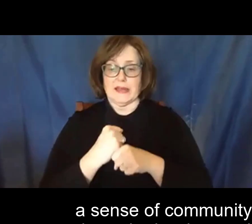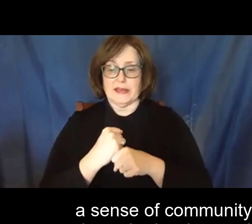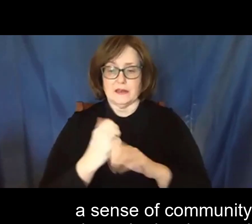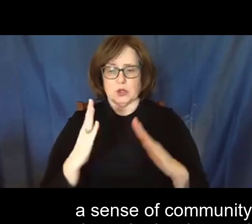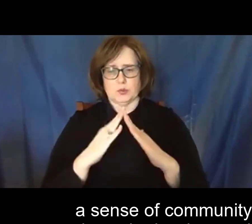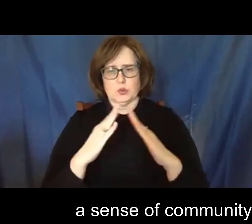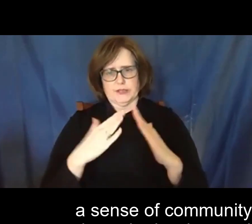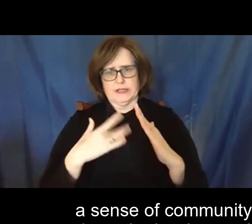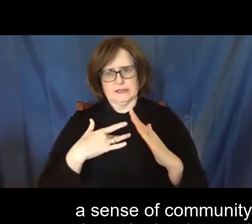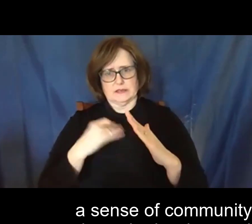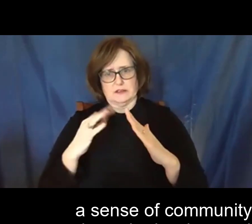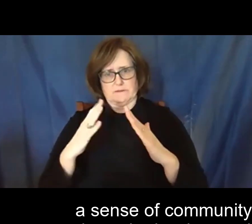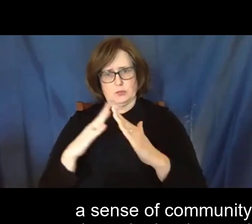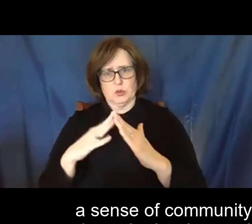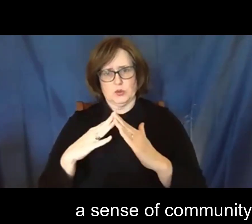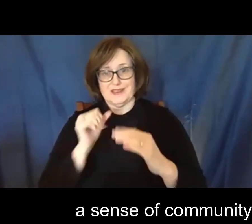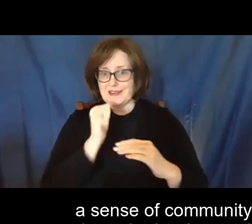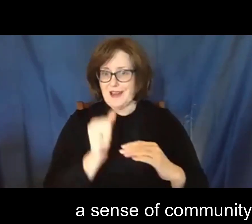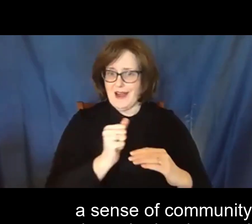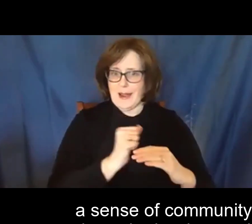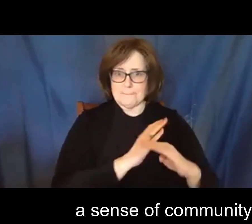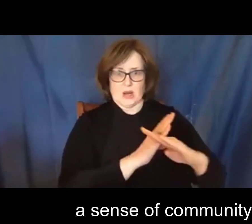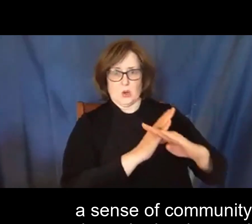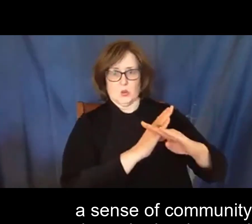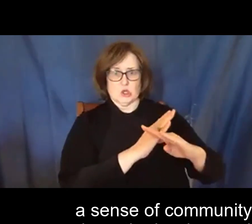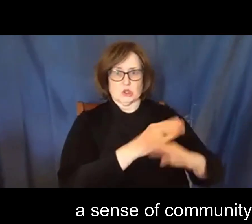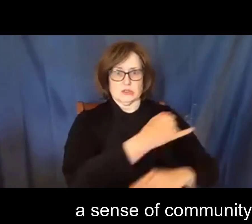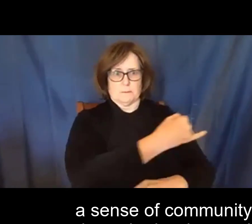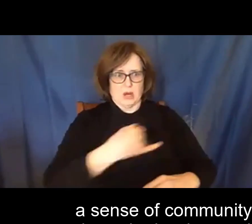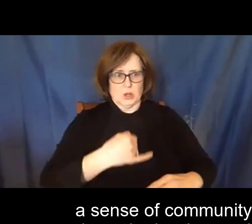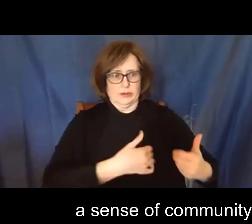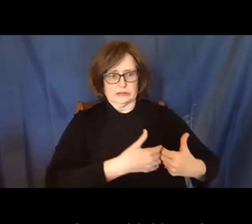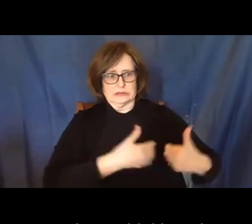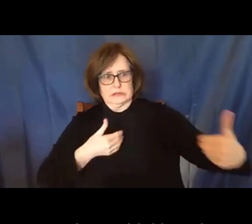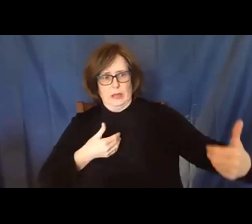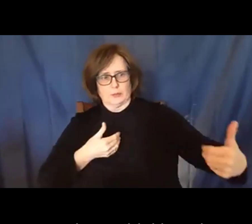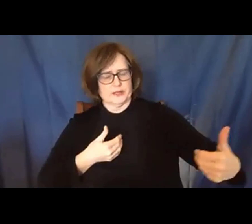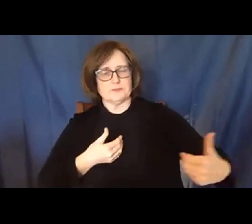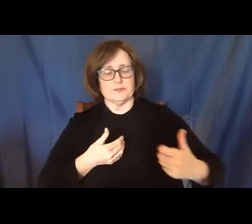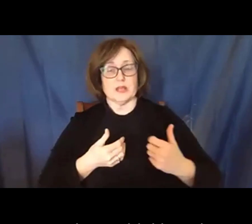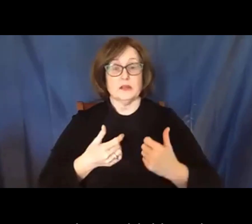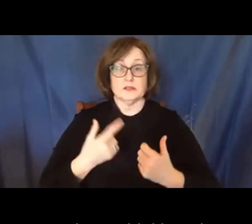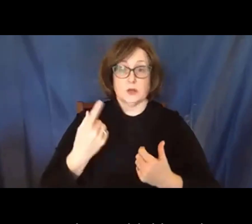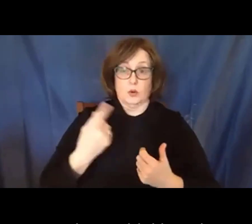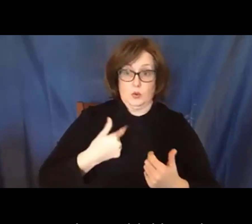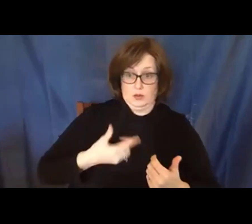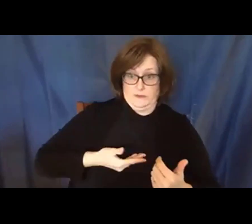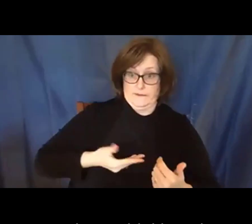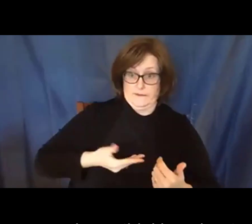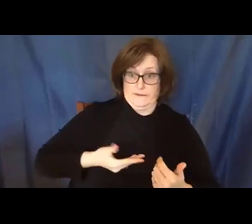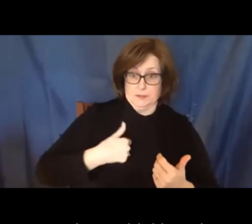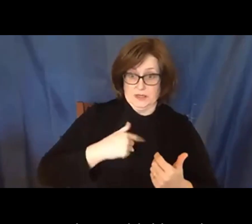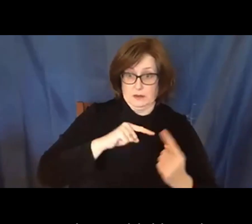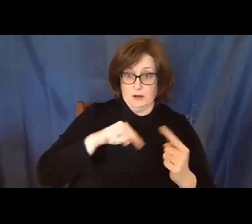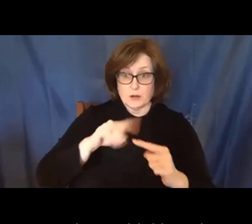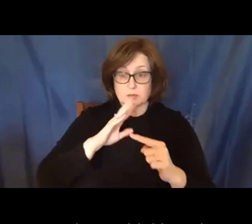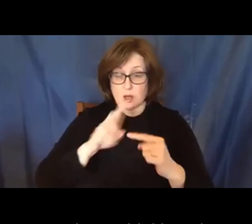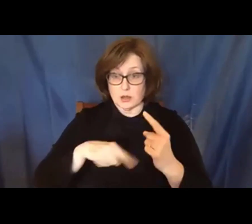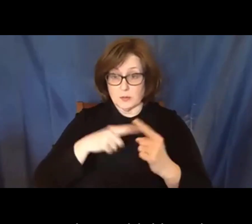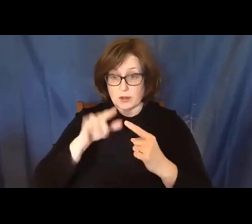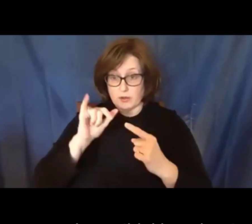the barriers. And when I was, asked to talk about this whole notion of equity, I was thinking about, so what